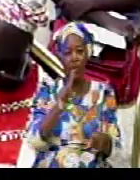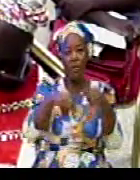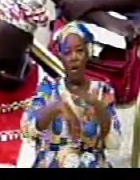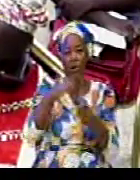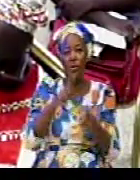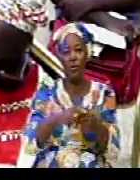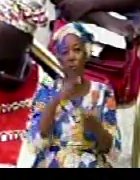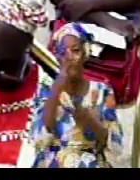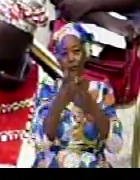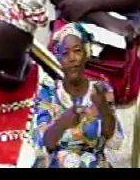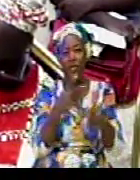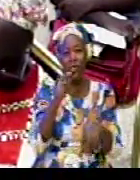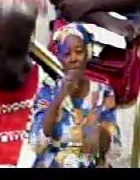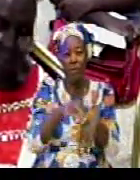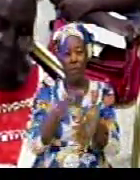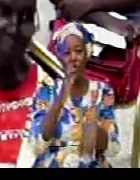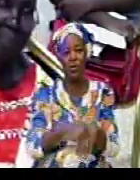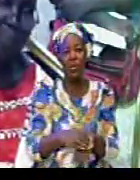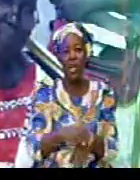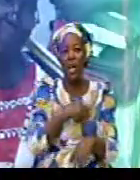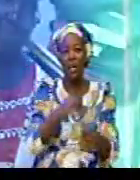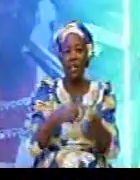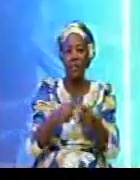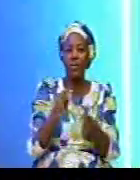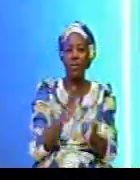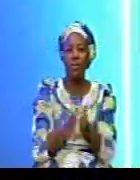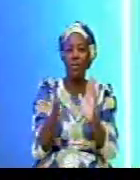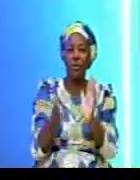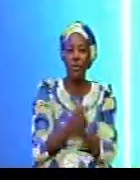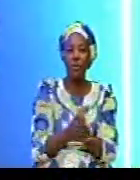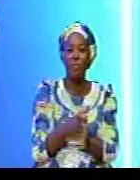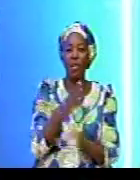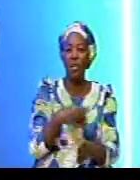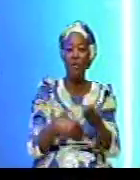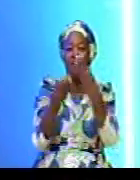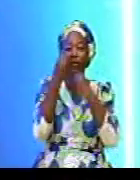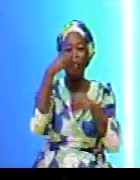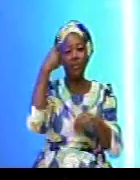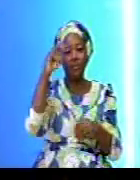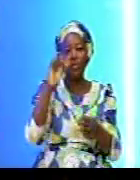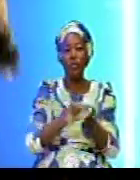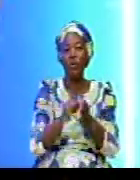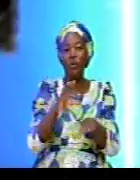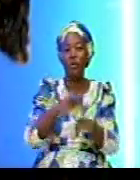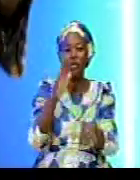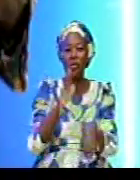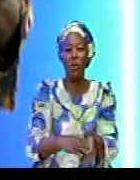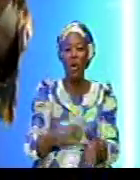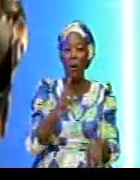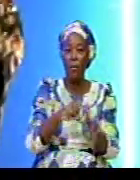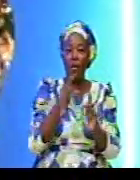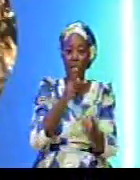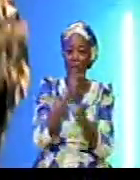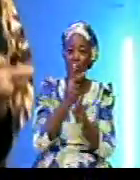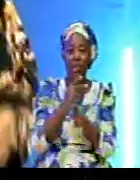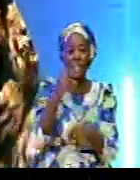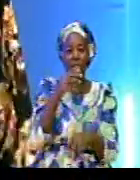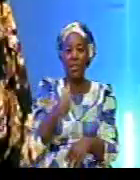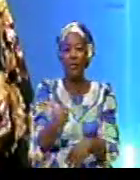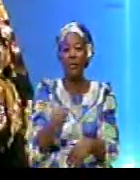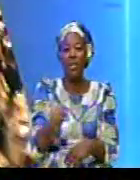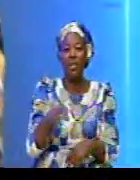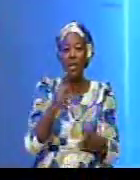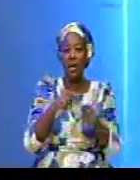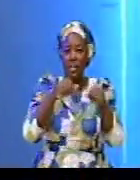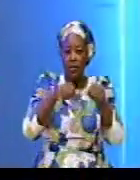mosquito net. He doesn't go out to visit the mosquitoes and to become a feast